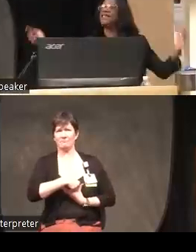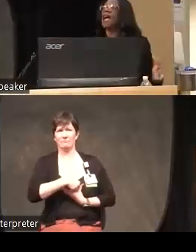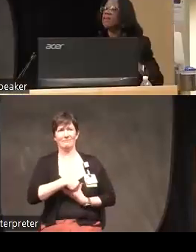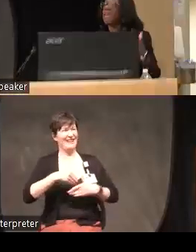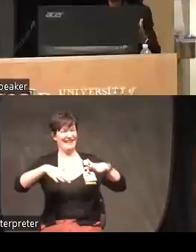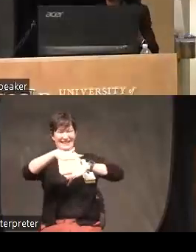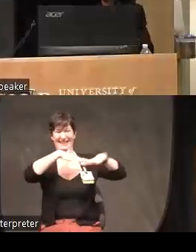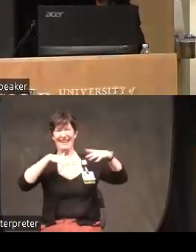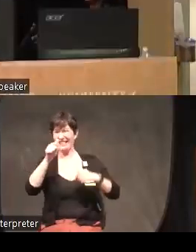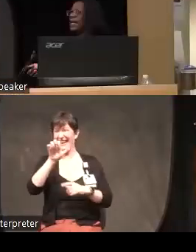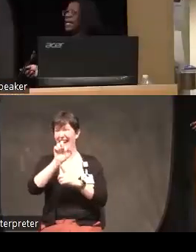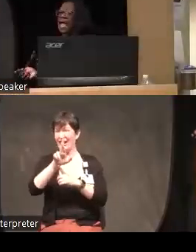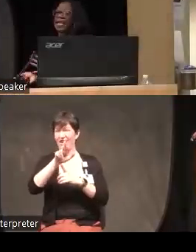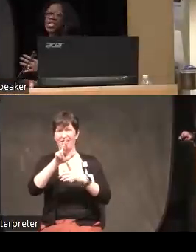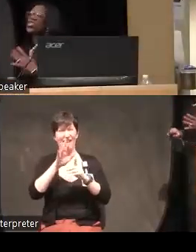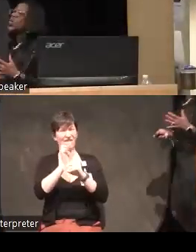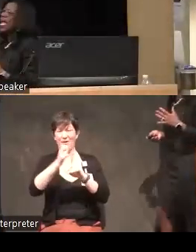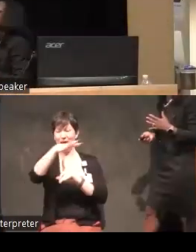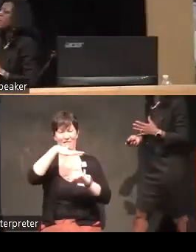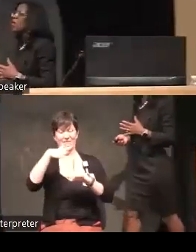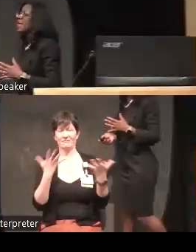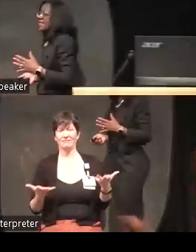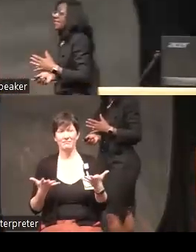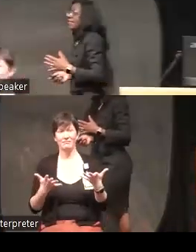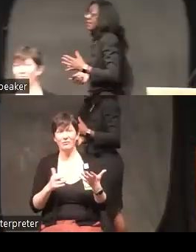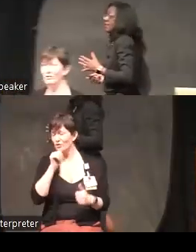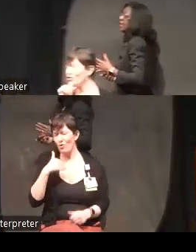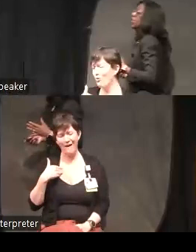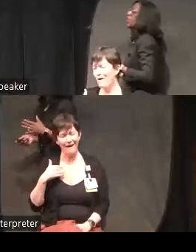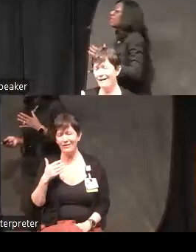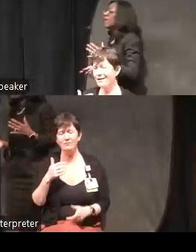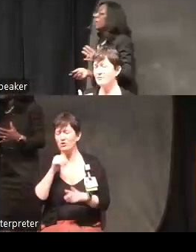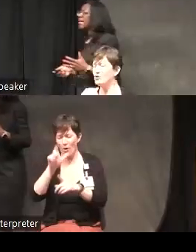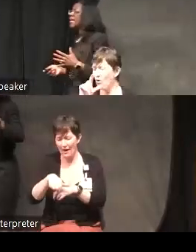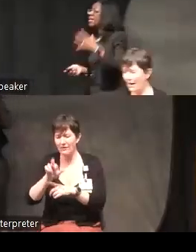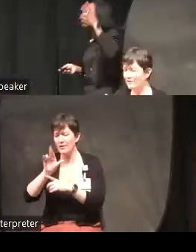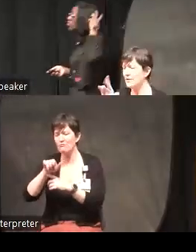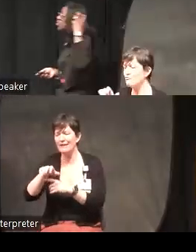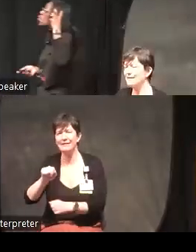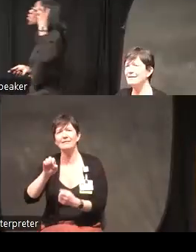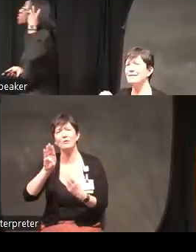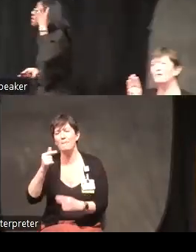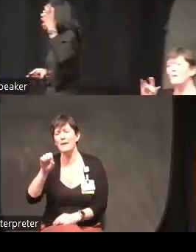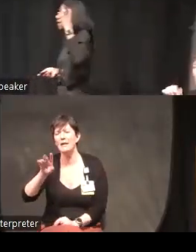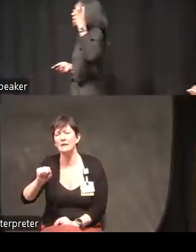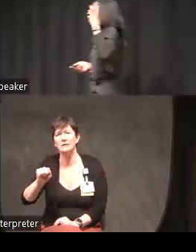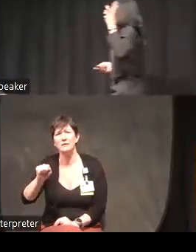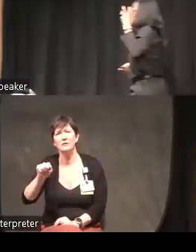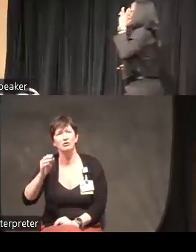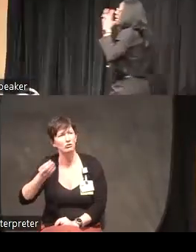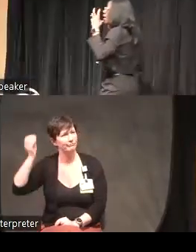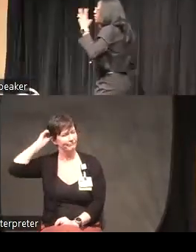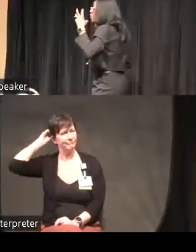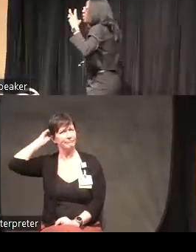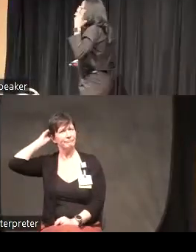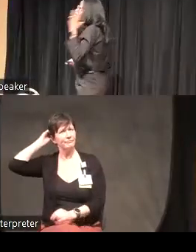is environmental, right? And you don't have to be a racist. You don't have to be a bigot in order to store the knowledge